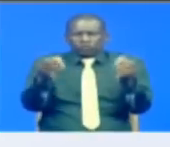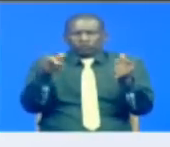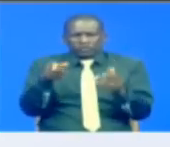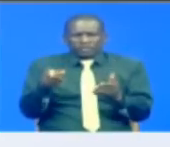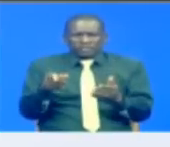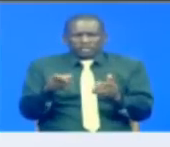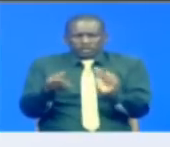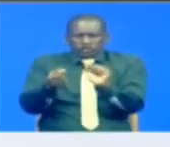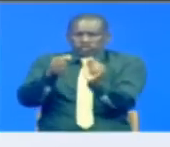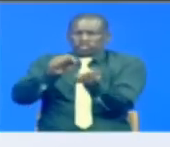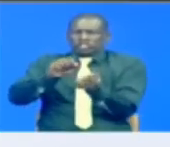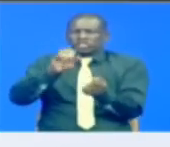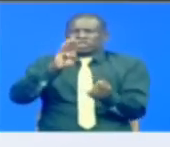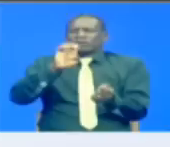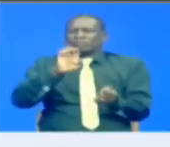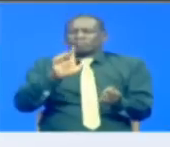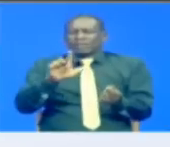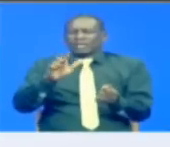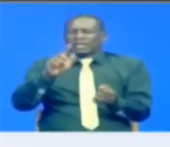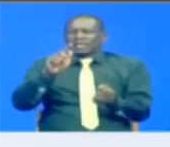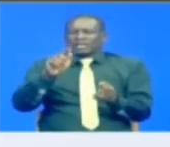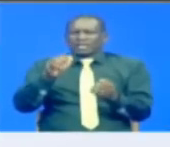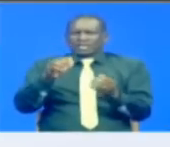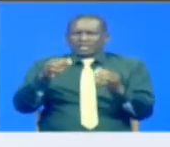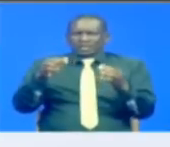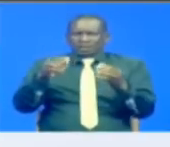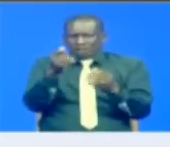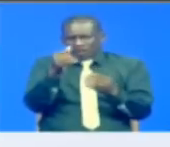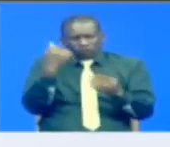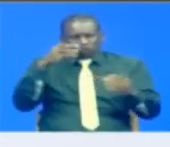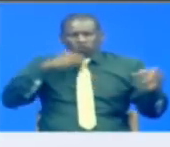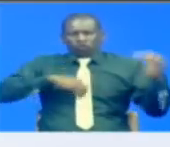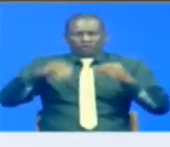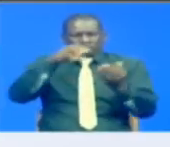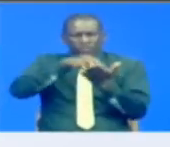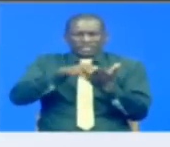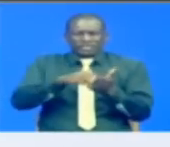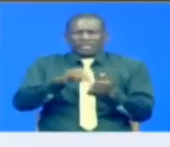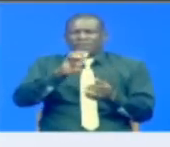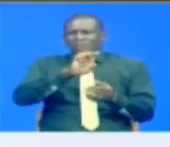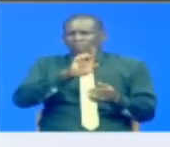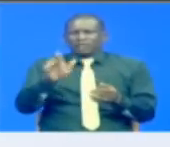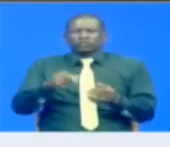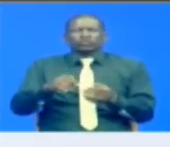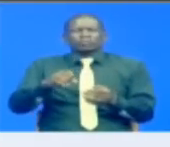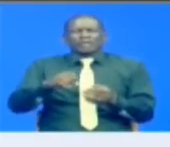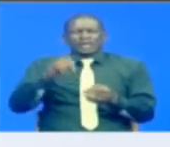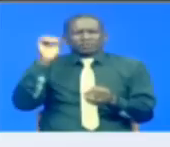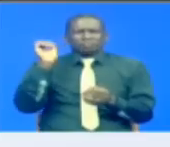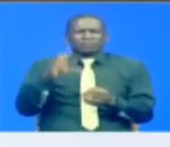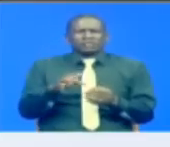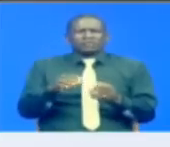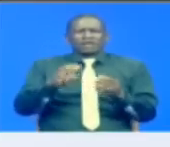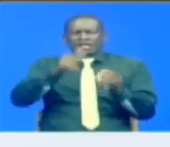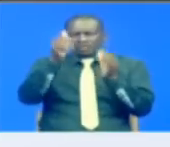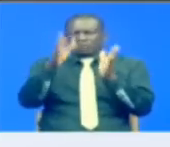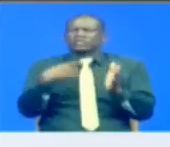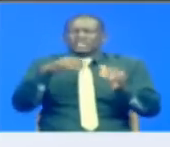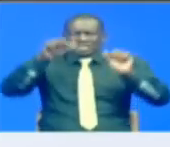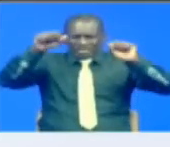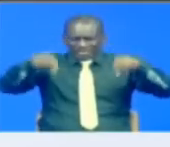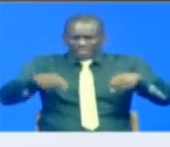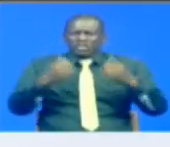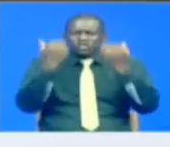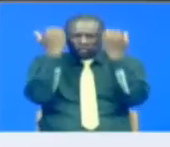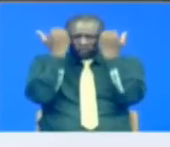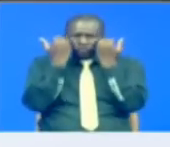bail terms, and specifically bail terms for corruption cases and terrorism. All right, Charles Mutai, you say yes, the judiciary should